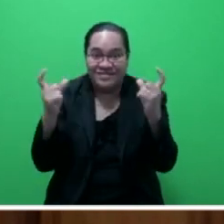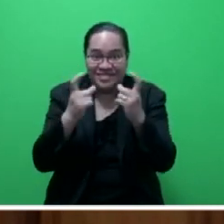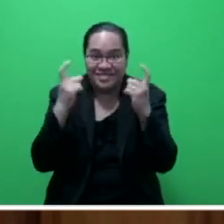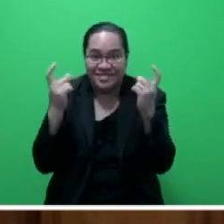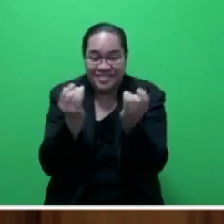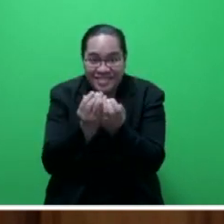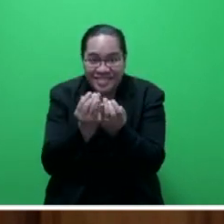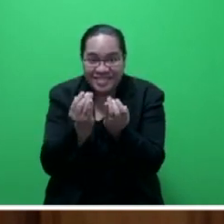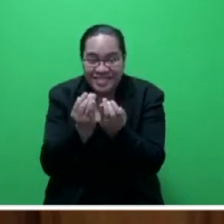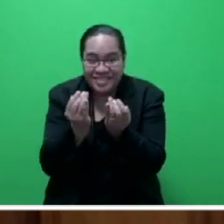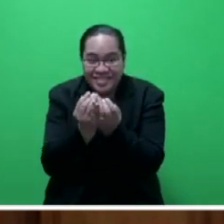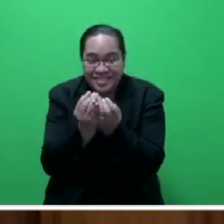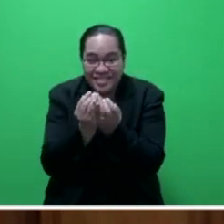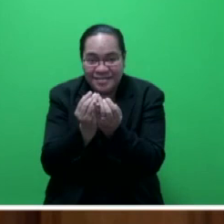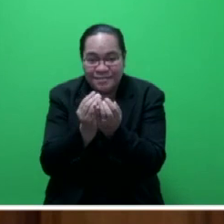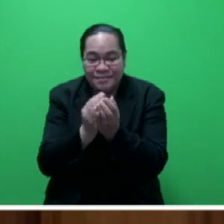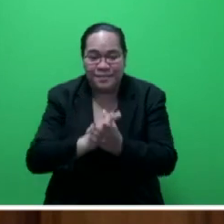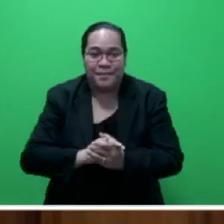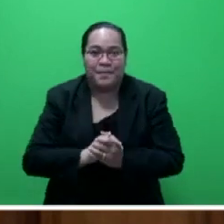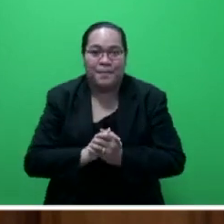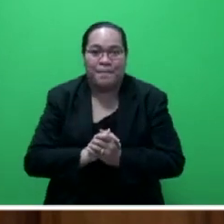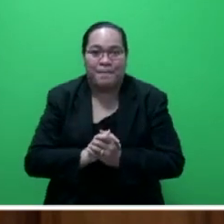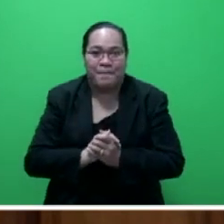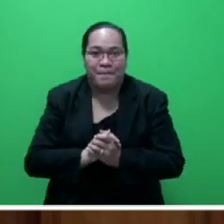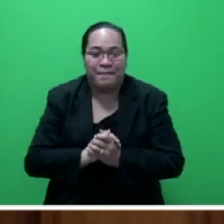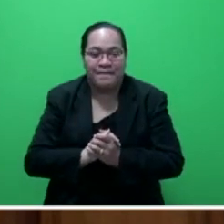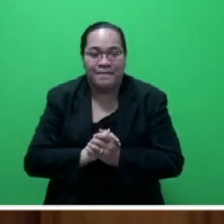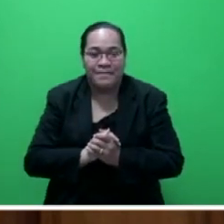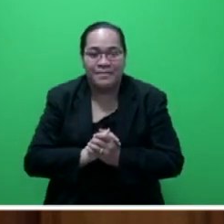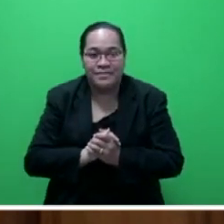Eid Mubarak to you all.